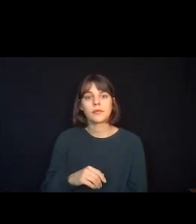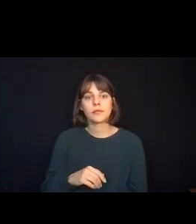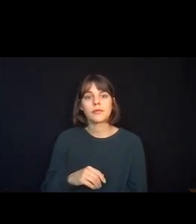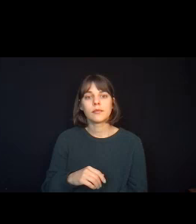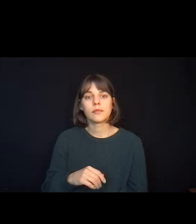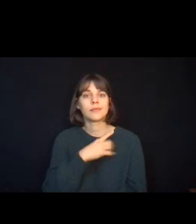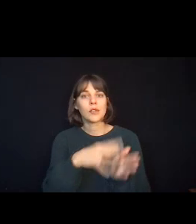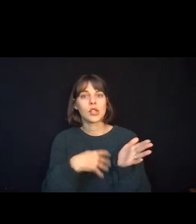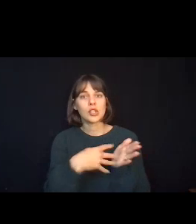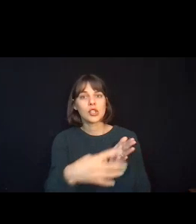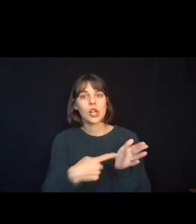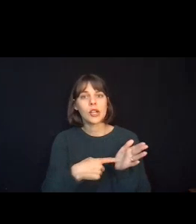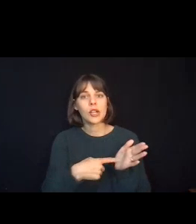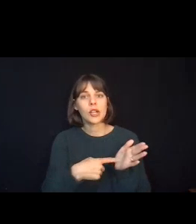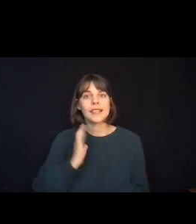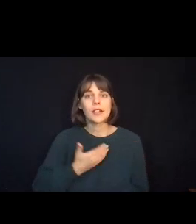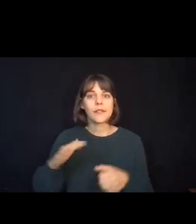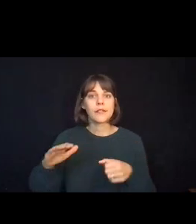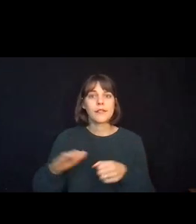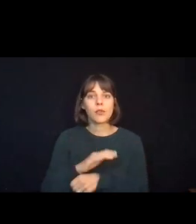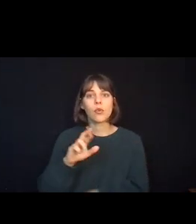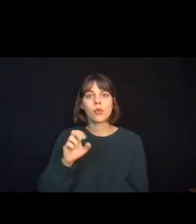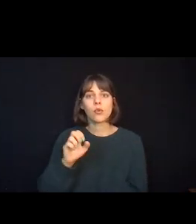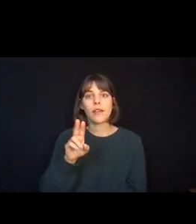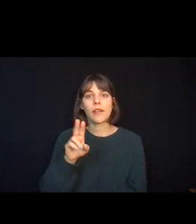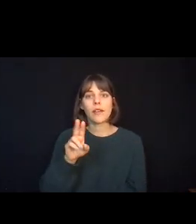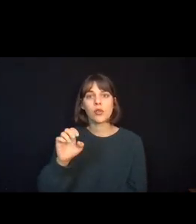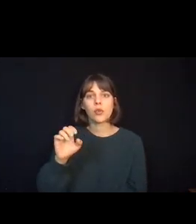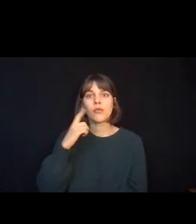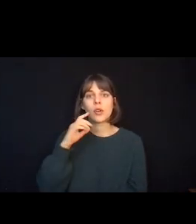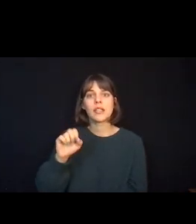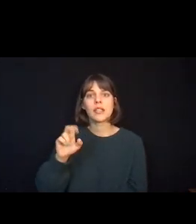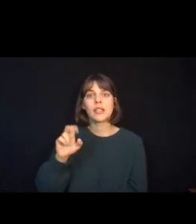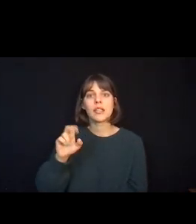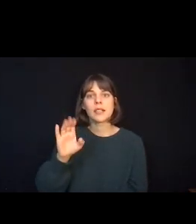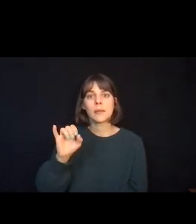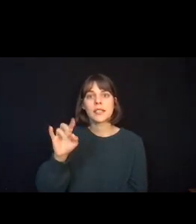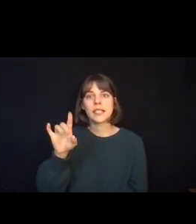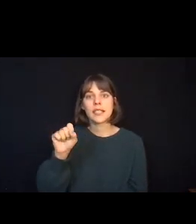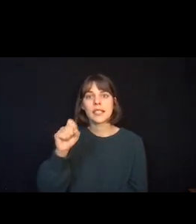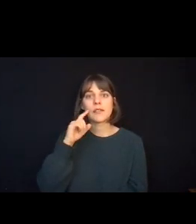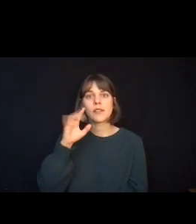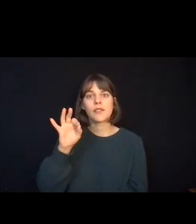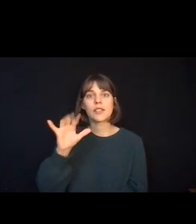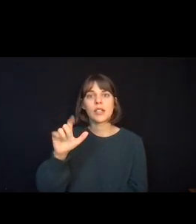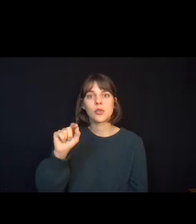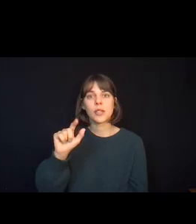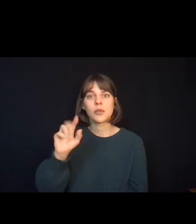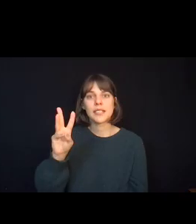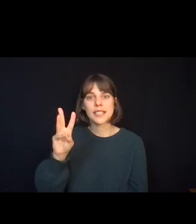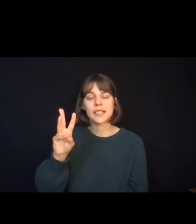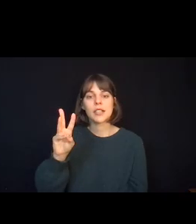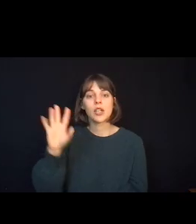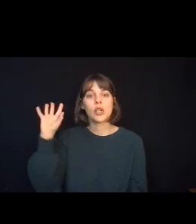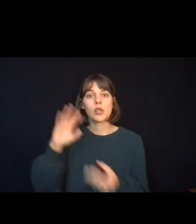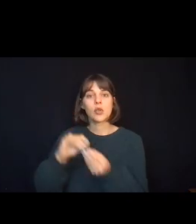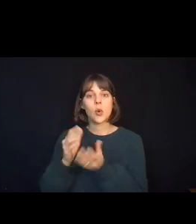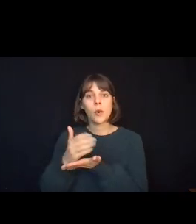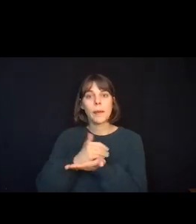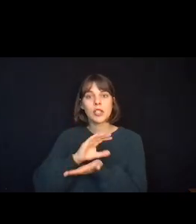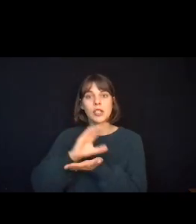This pie chart is our full revenue and subsidies for 2026, fiscal year 2026. The total budget amount